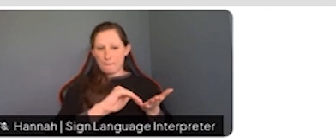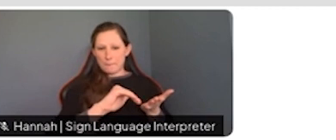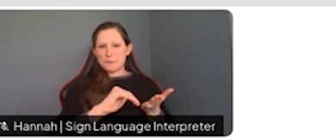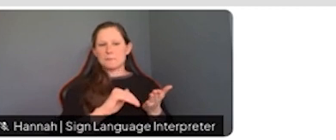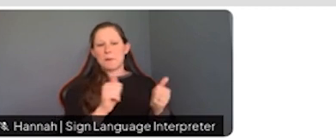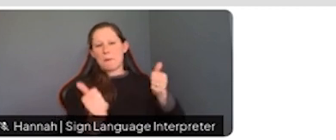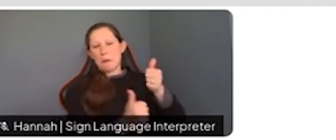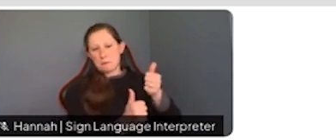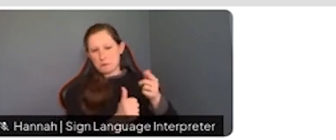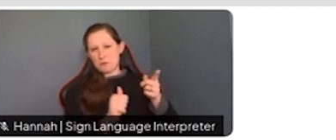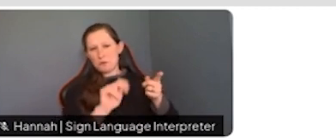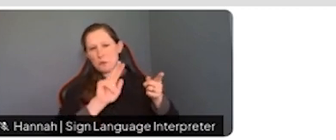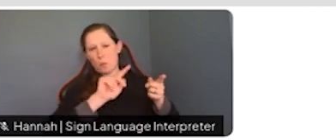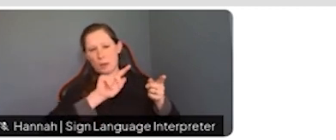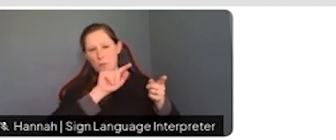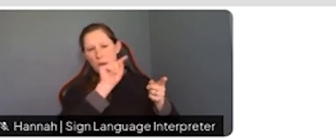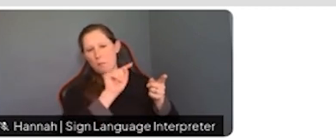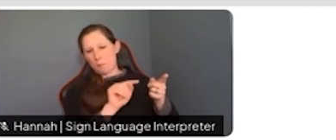But